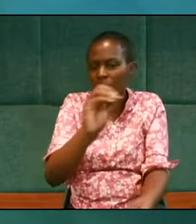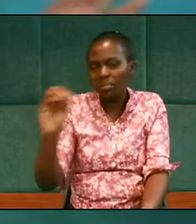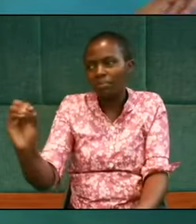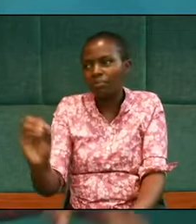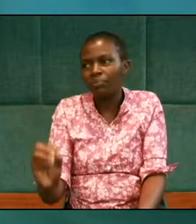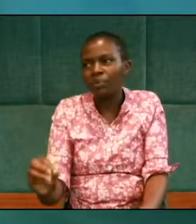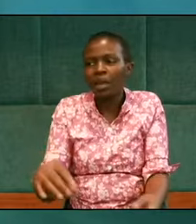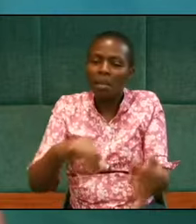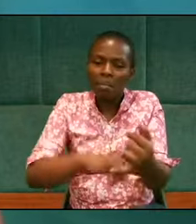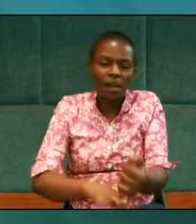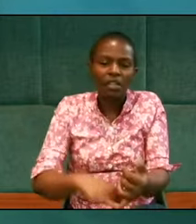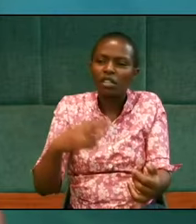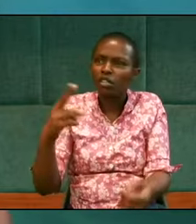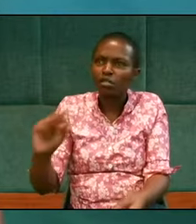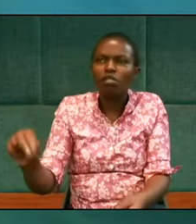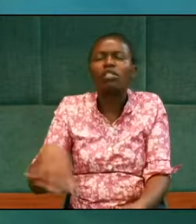Marriage is not suicide.